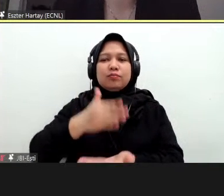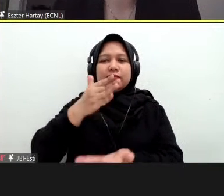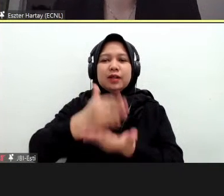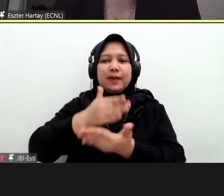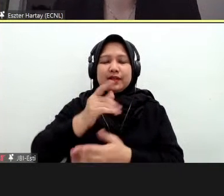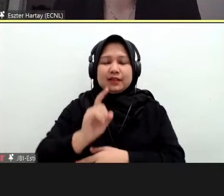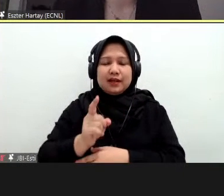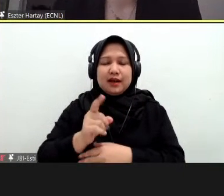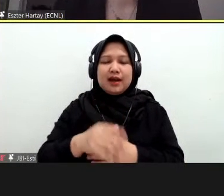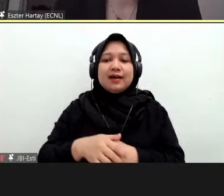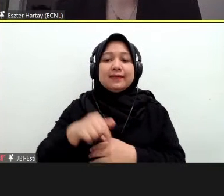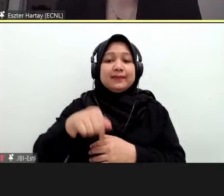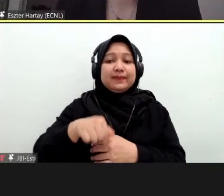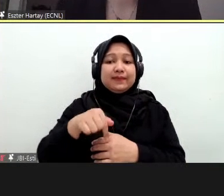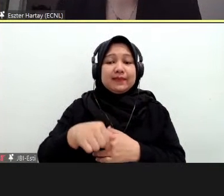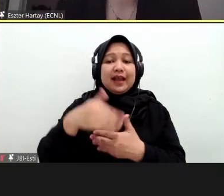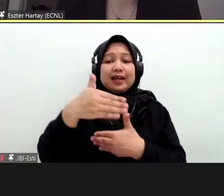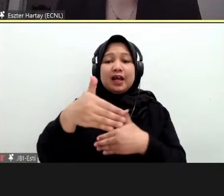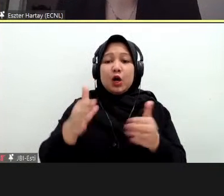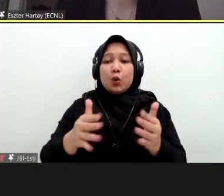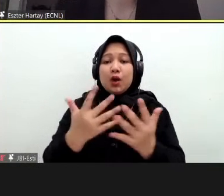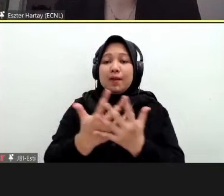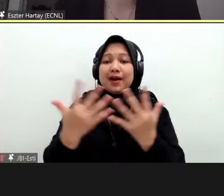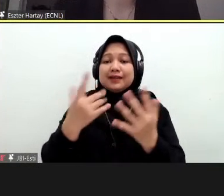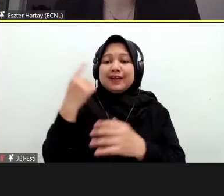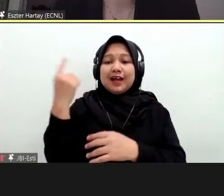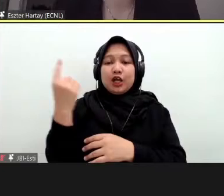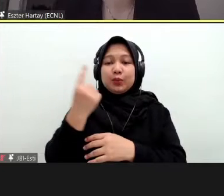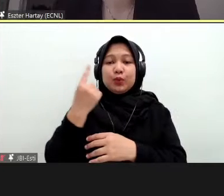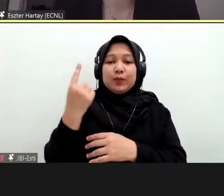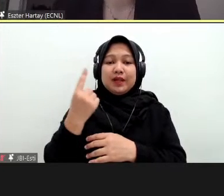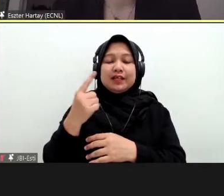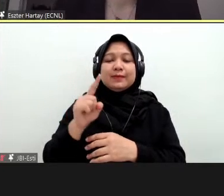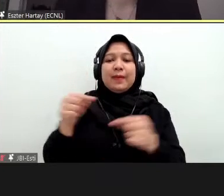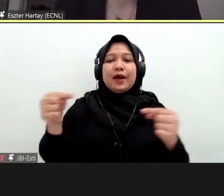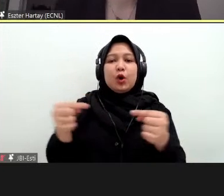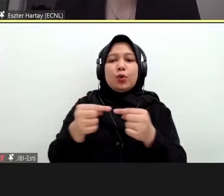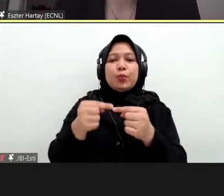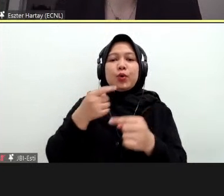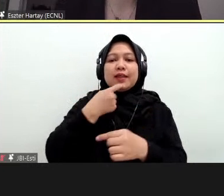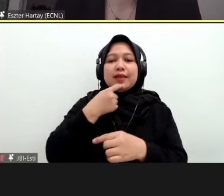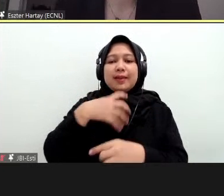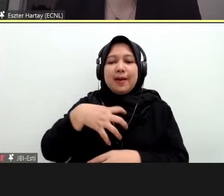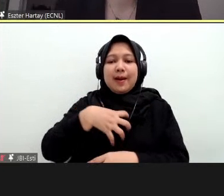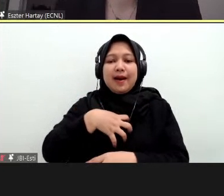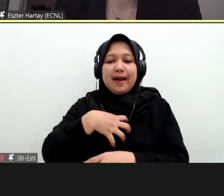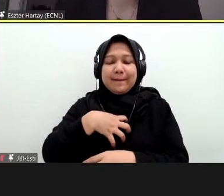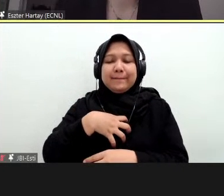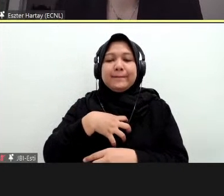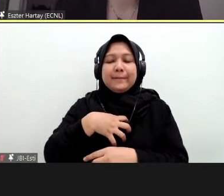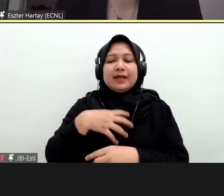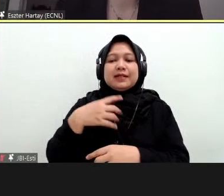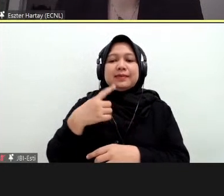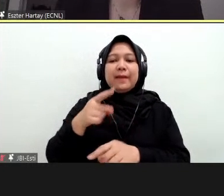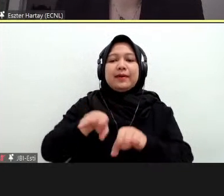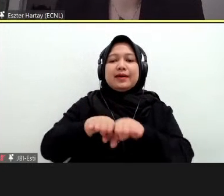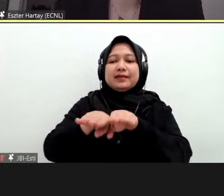rights commitments and undermine the climate mitigation efforts that are so critical to